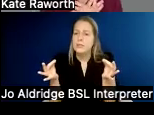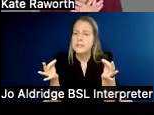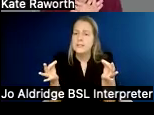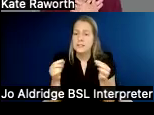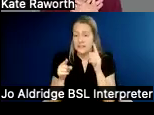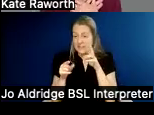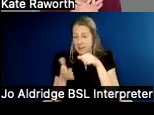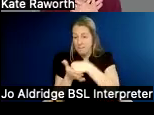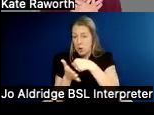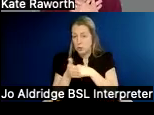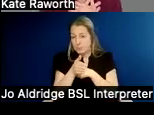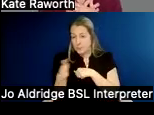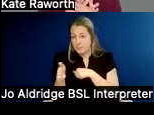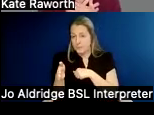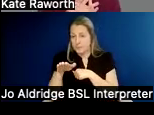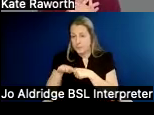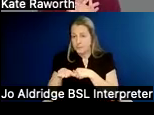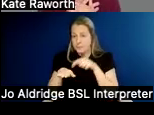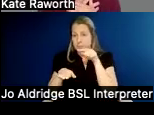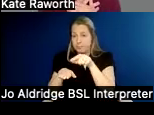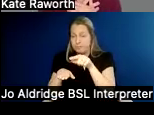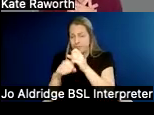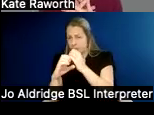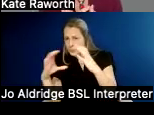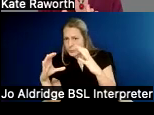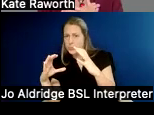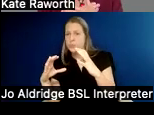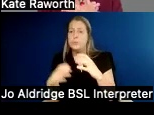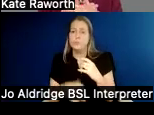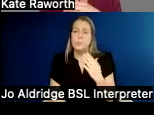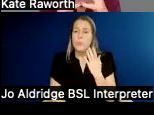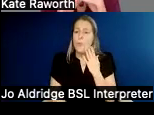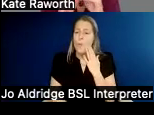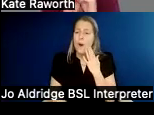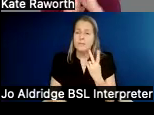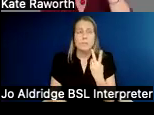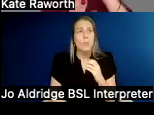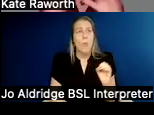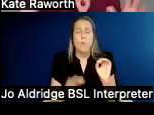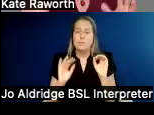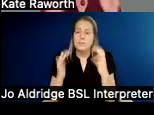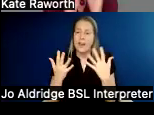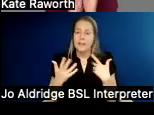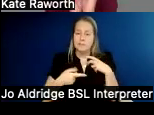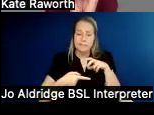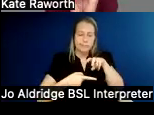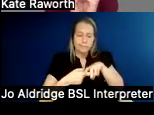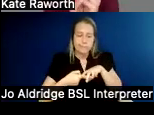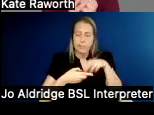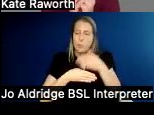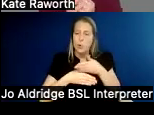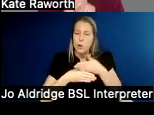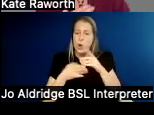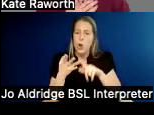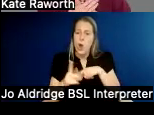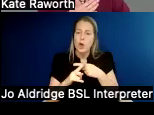when I worked at Oxfam in 2010, and seeing that diagram with the big red overshoots and